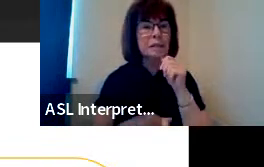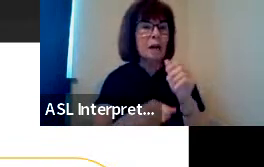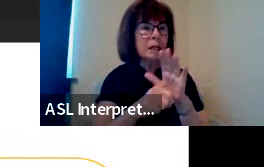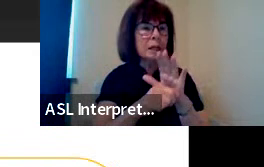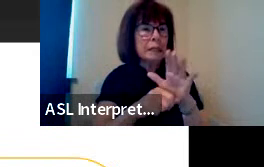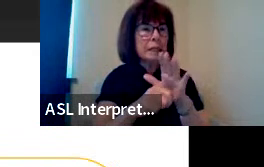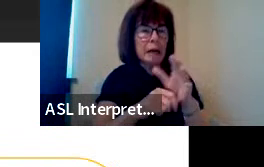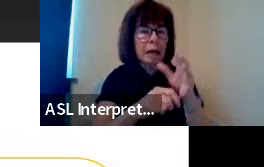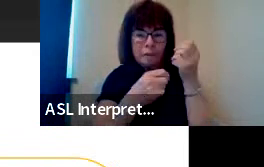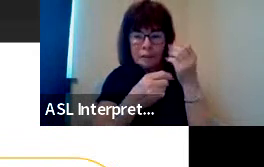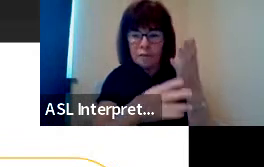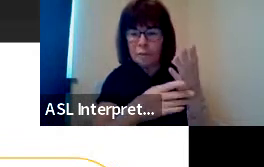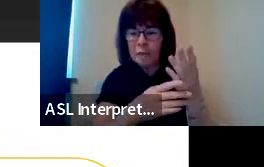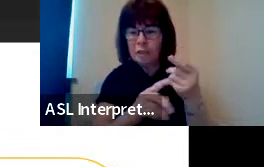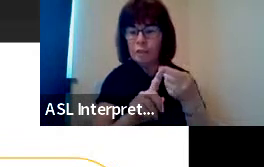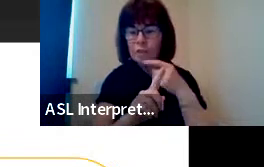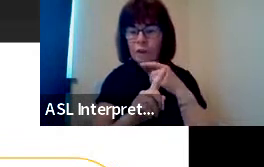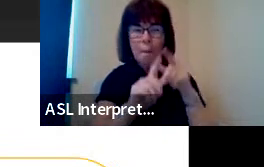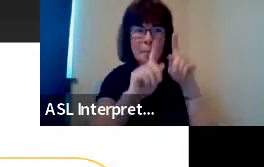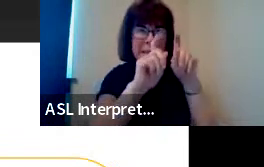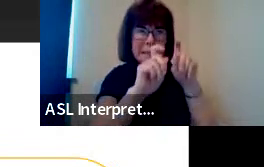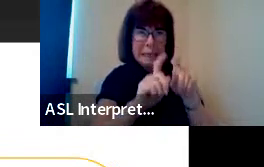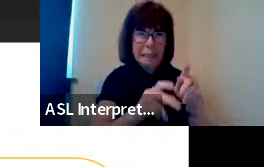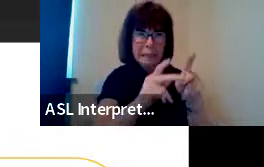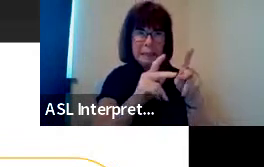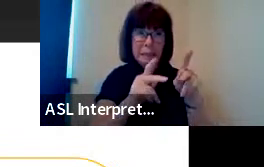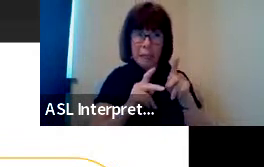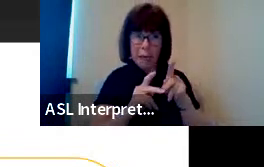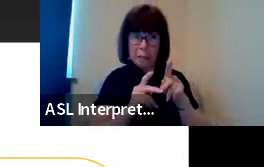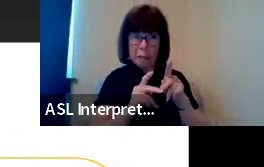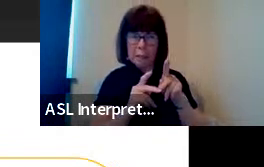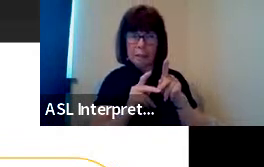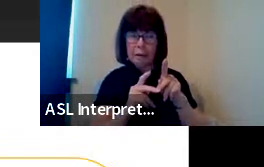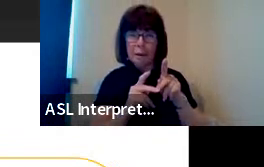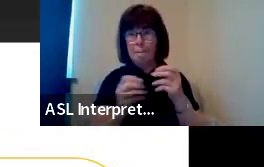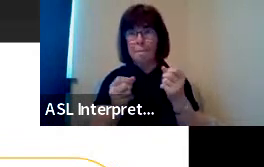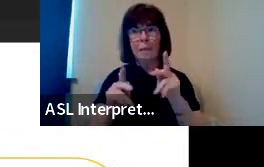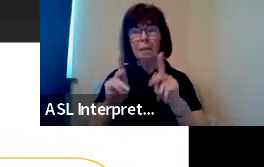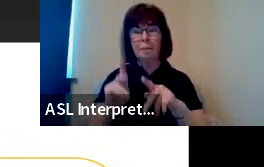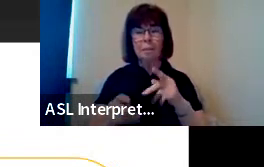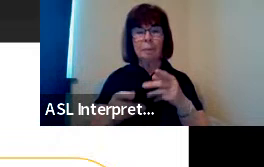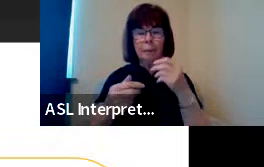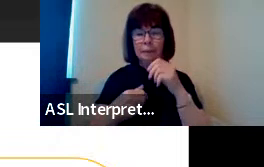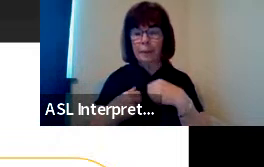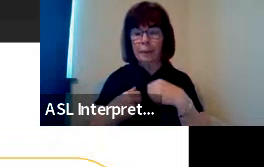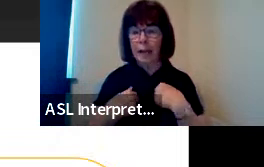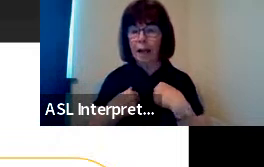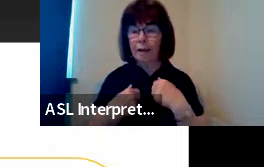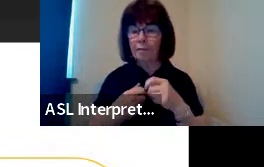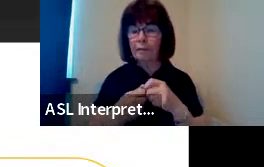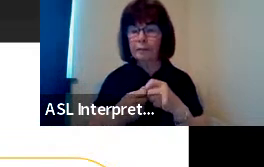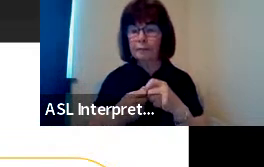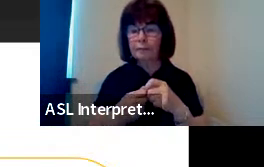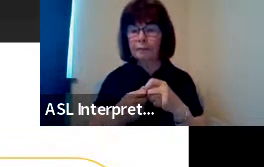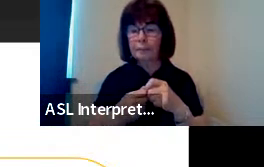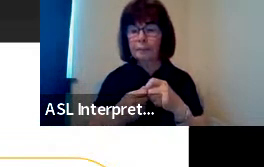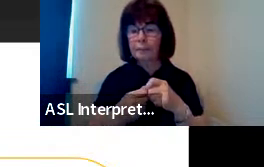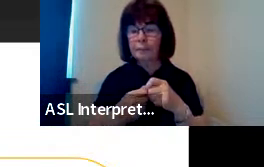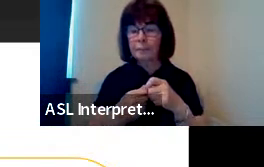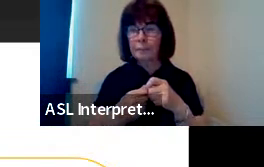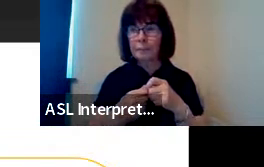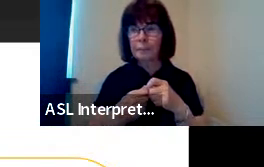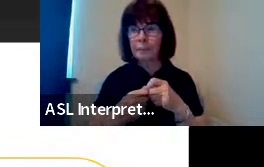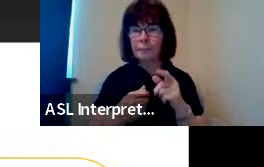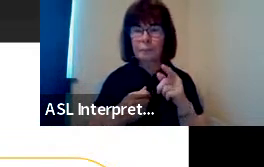from testing sites because a lot of people have come in and they want, like at Street Level